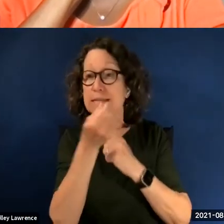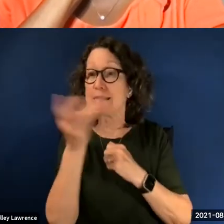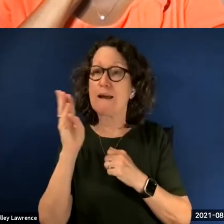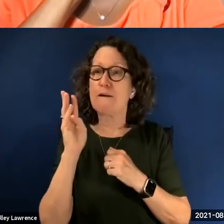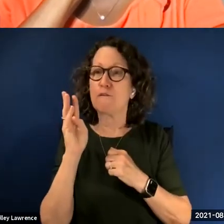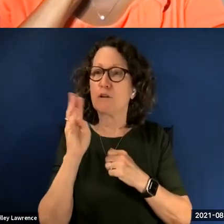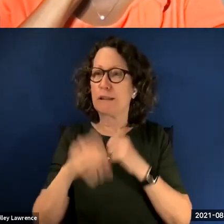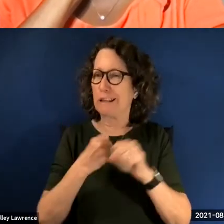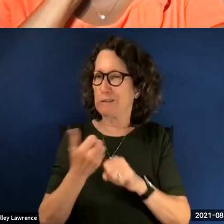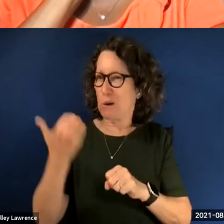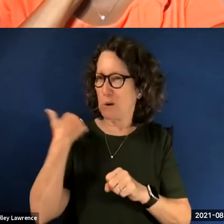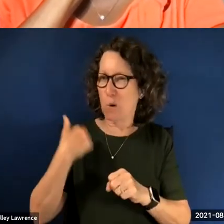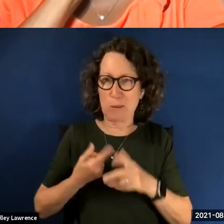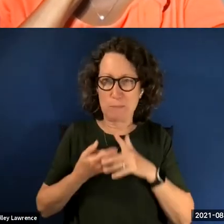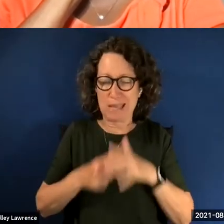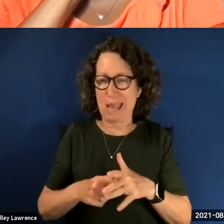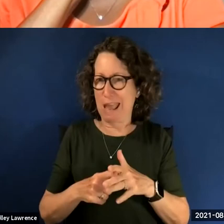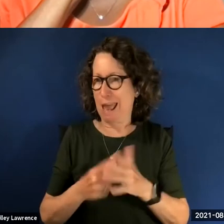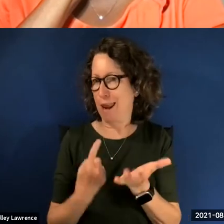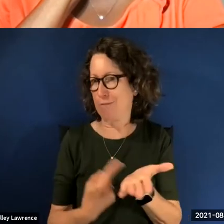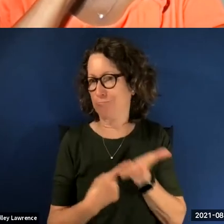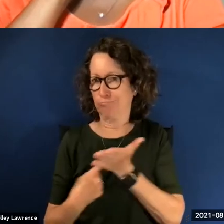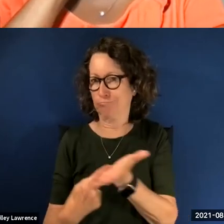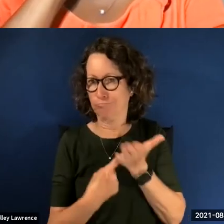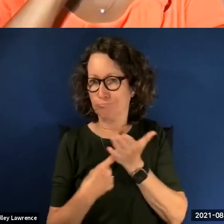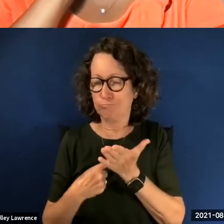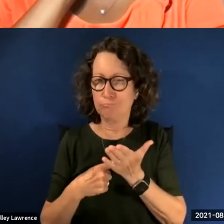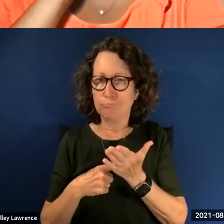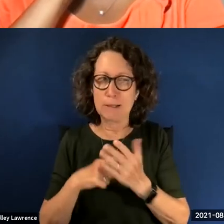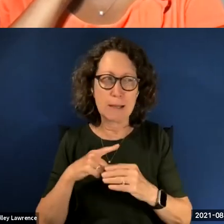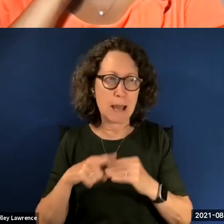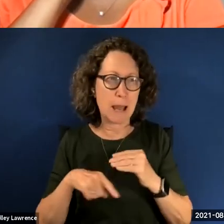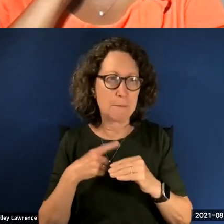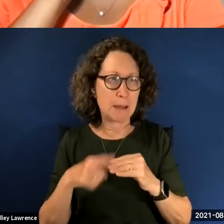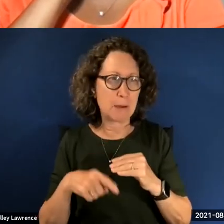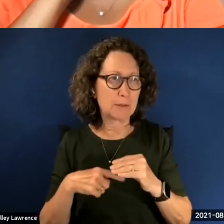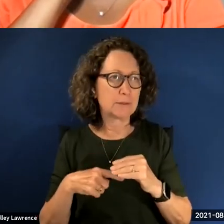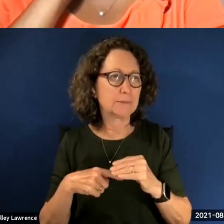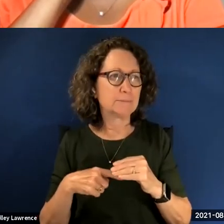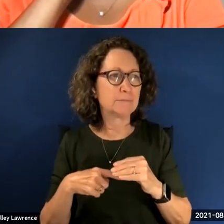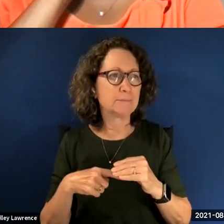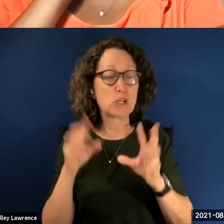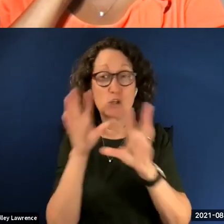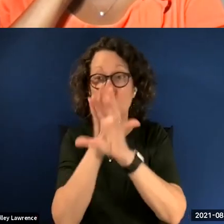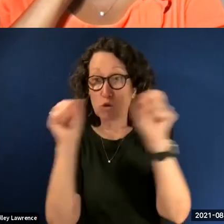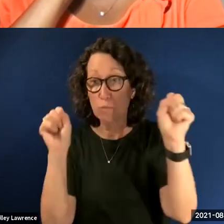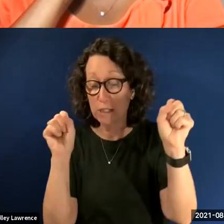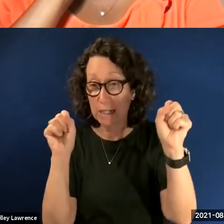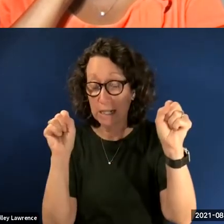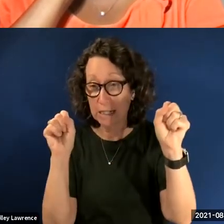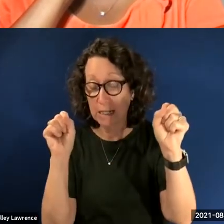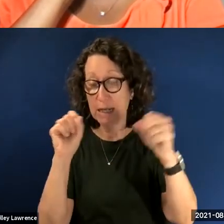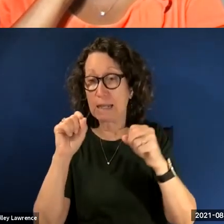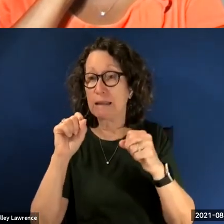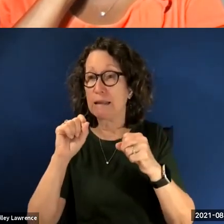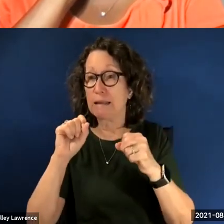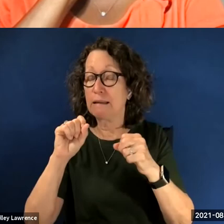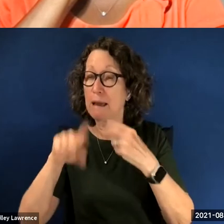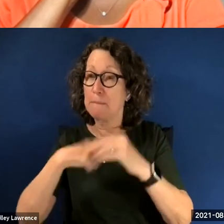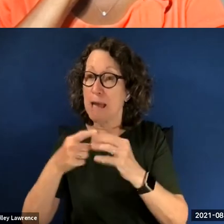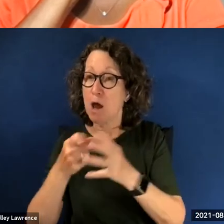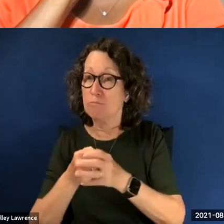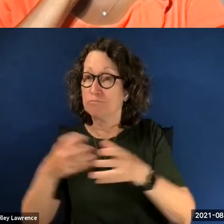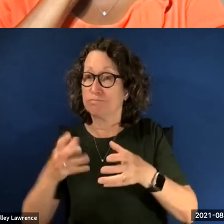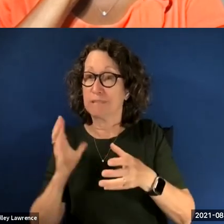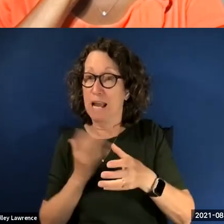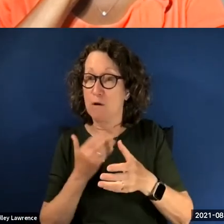A couple of years ago, we began the conversations about with Superintendent Matsuoka about expanding our space.